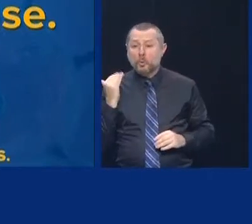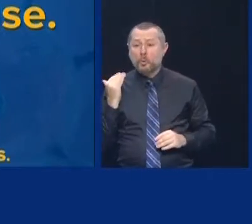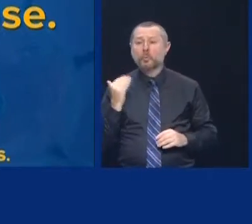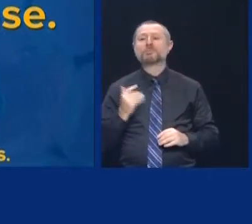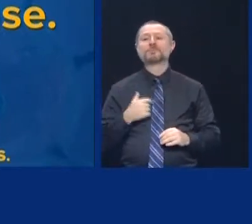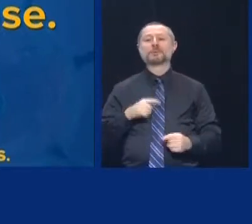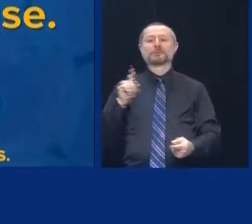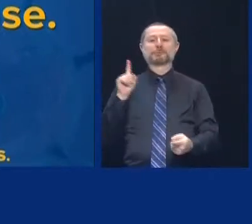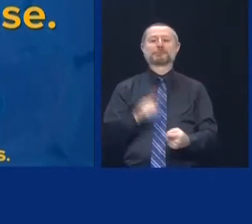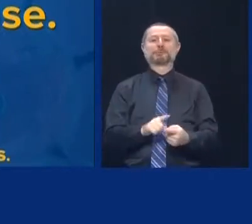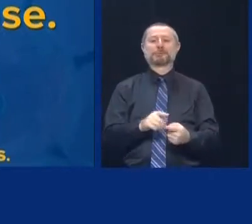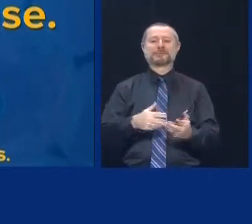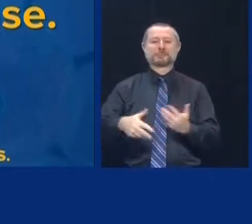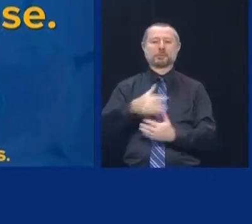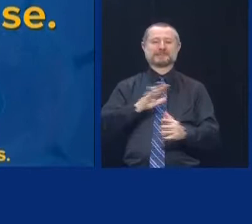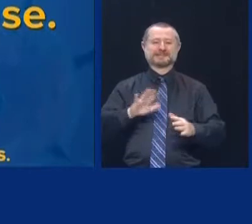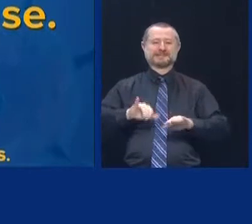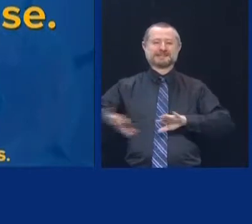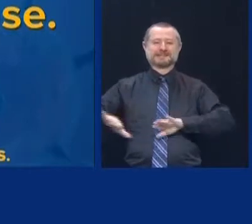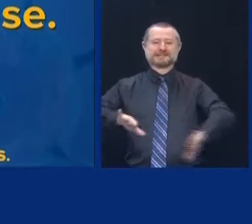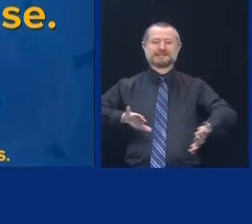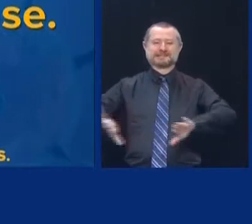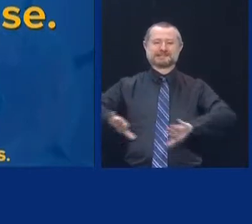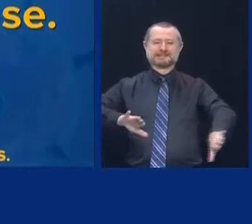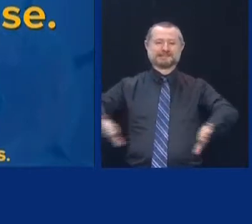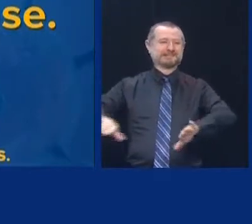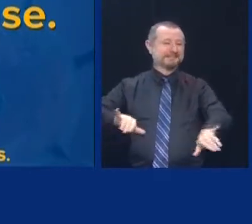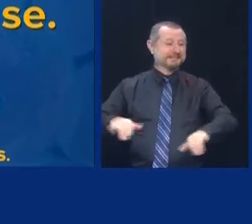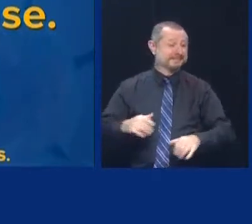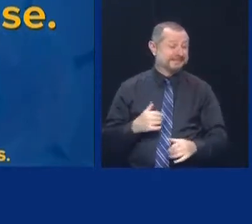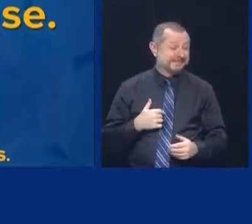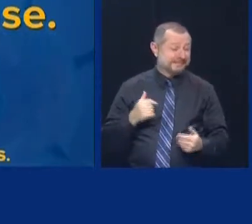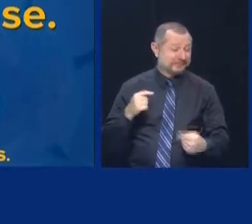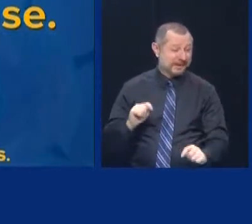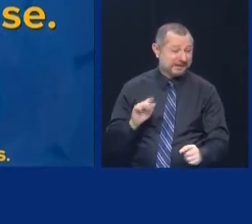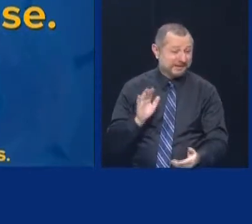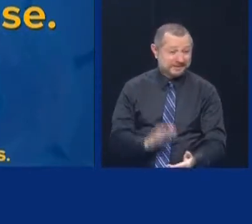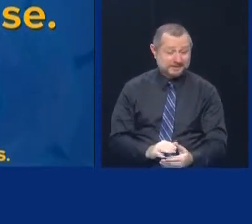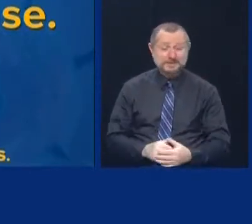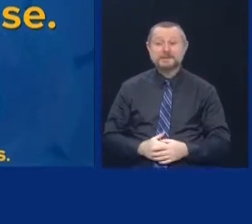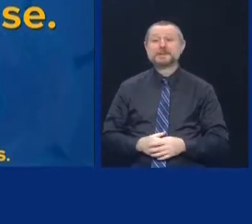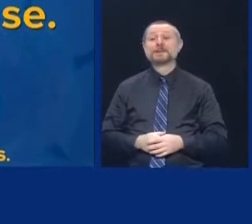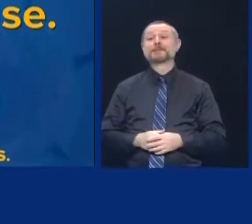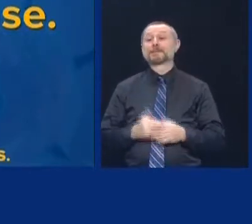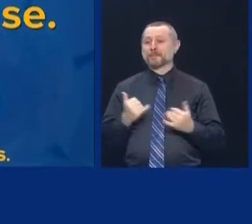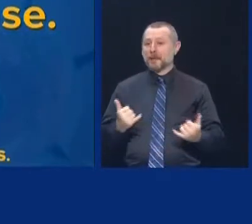reduce the social activity, reduce the spread. What's the inverse of the close down?